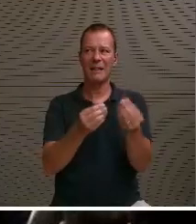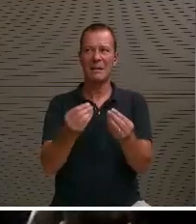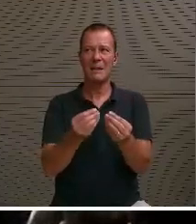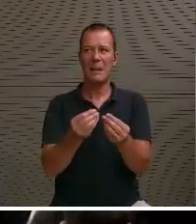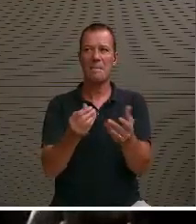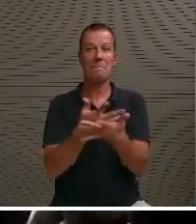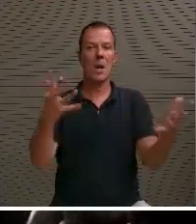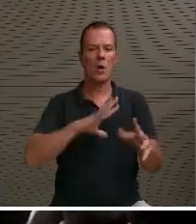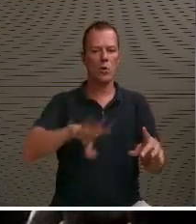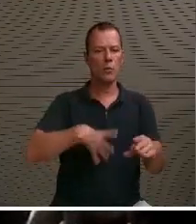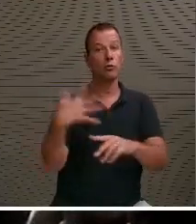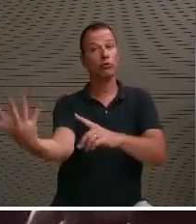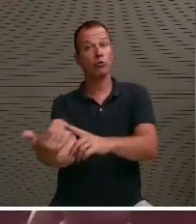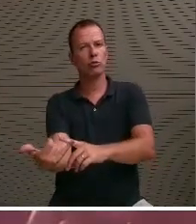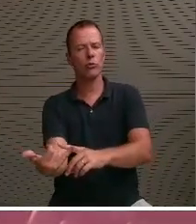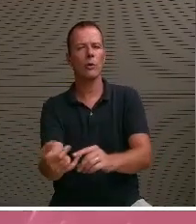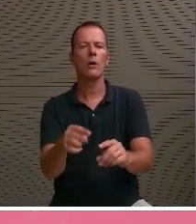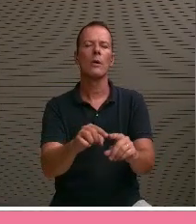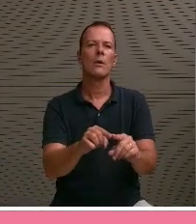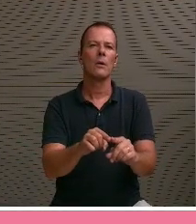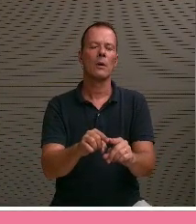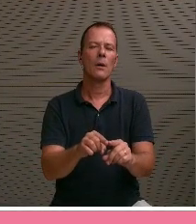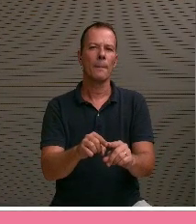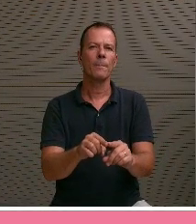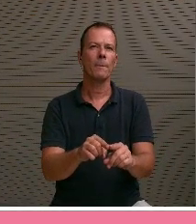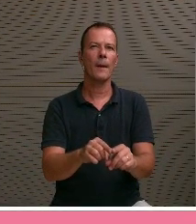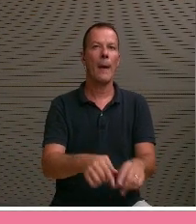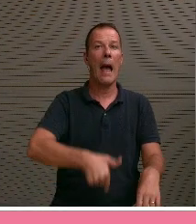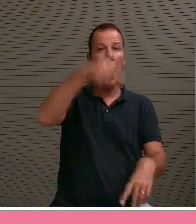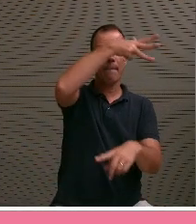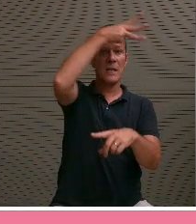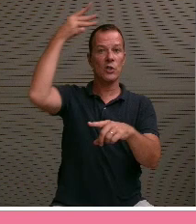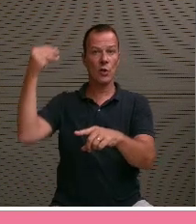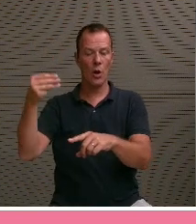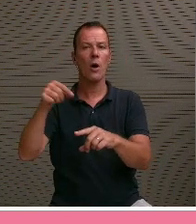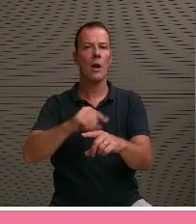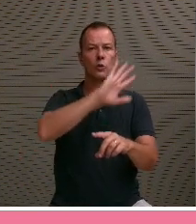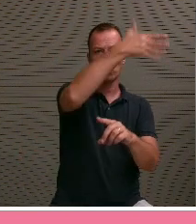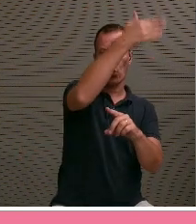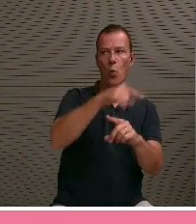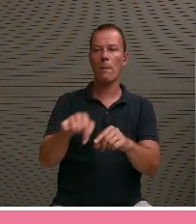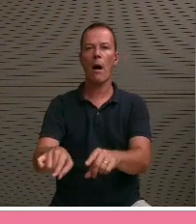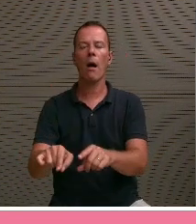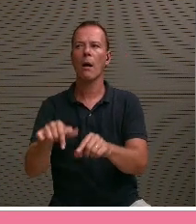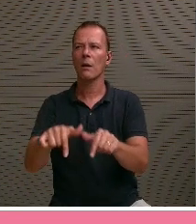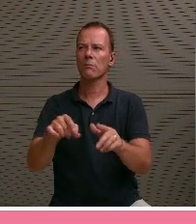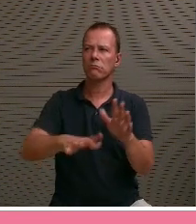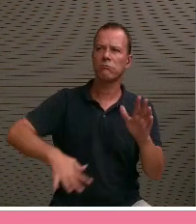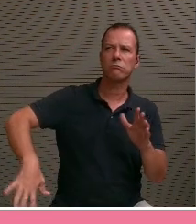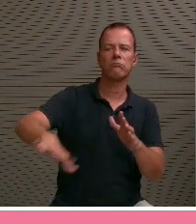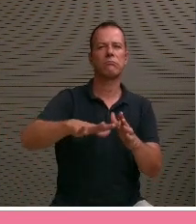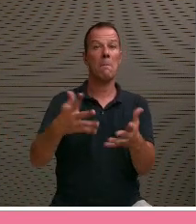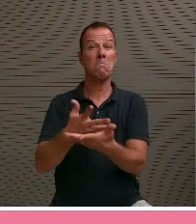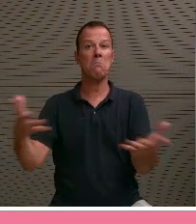since COP27 last year the first stock reservoir, the largest reservoir